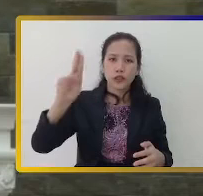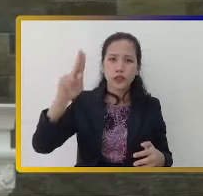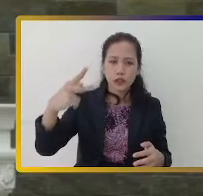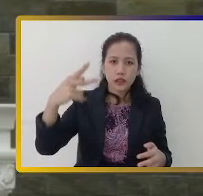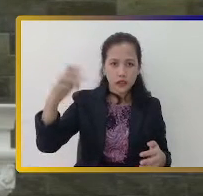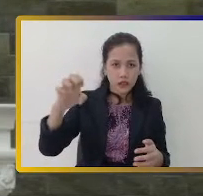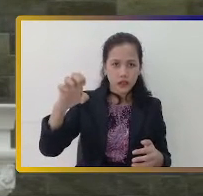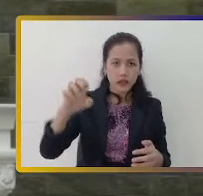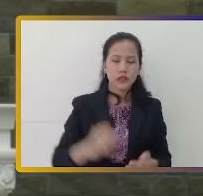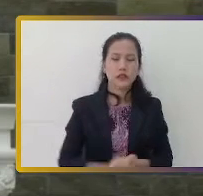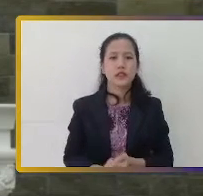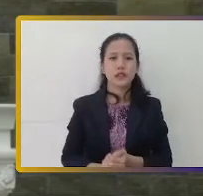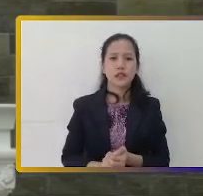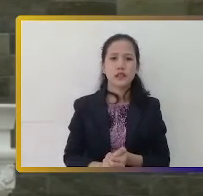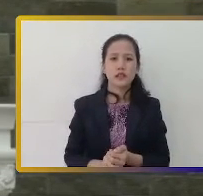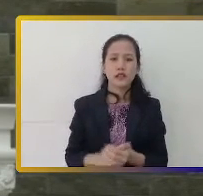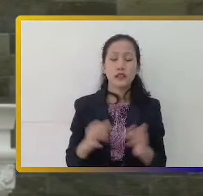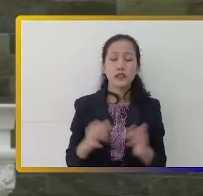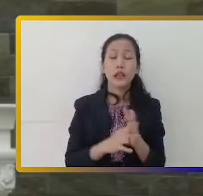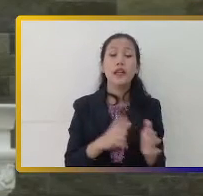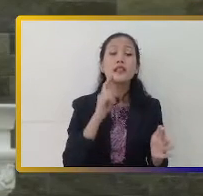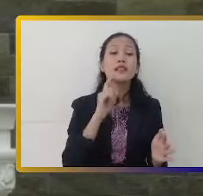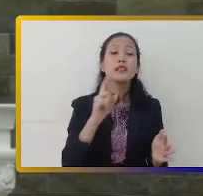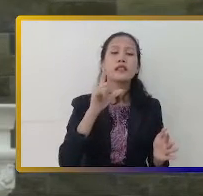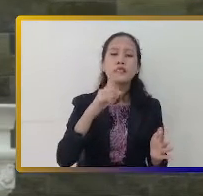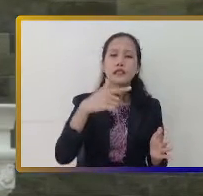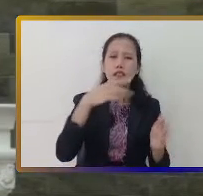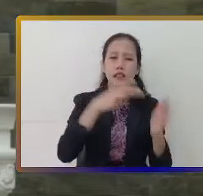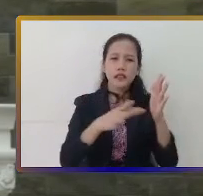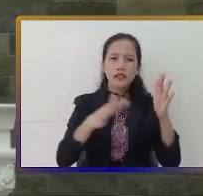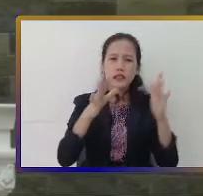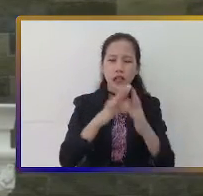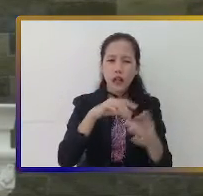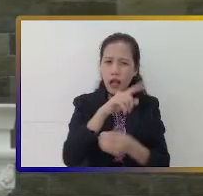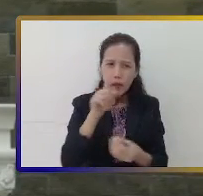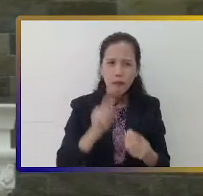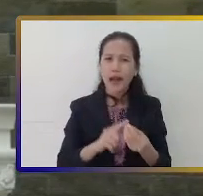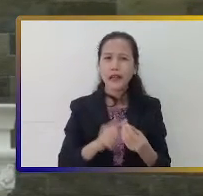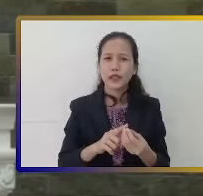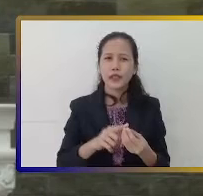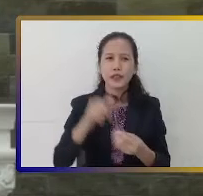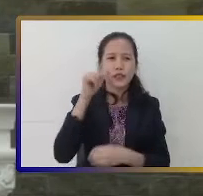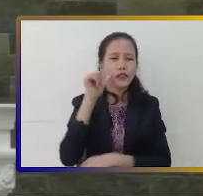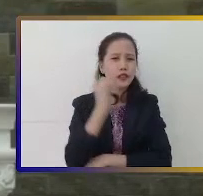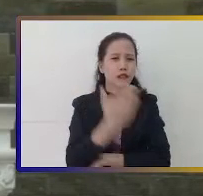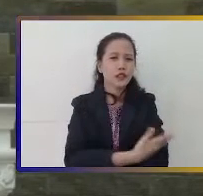with me there, may binanggit po ang Panginoon tungkol po sa daughters of Jerusalem.